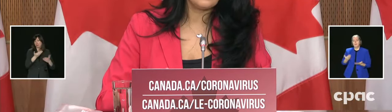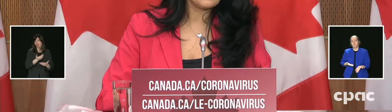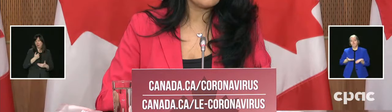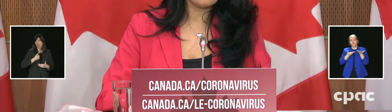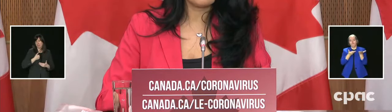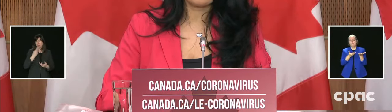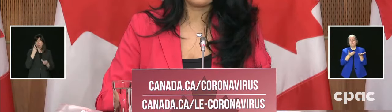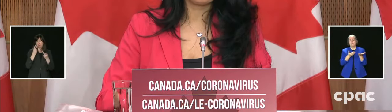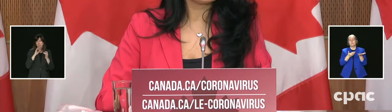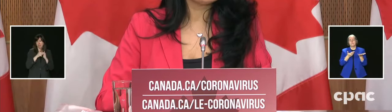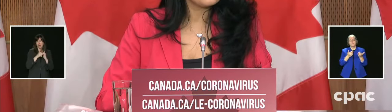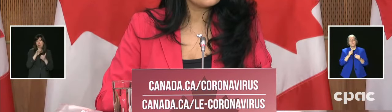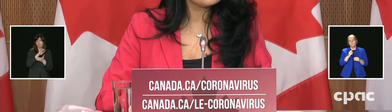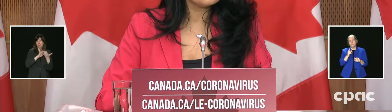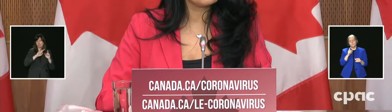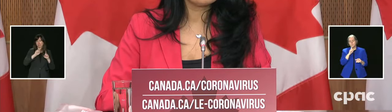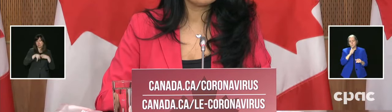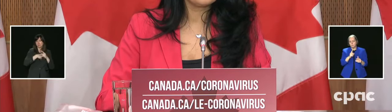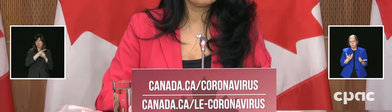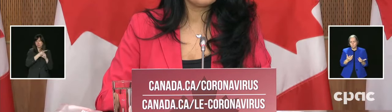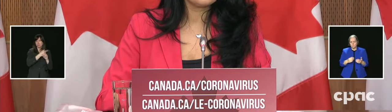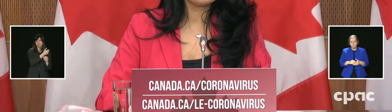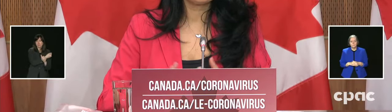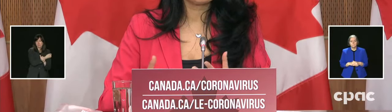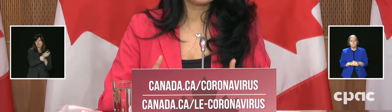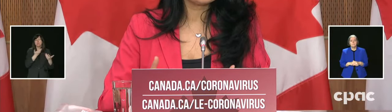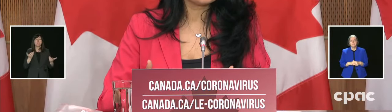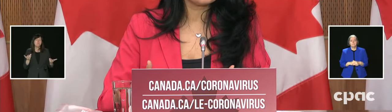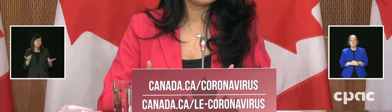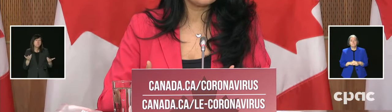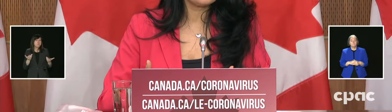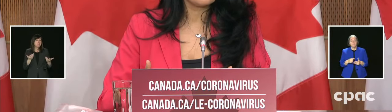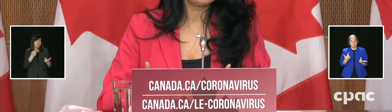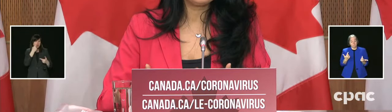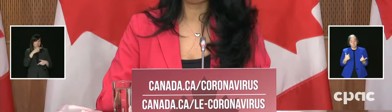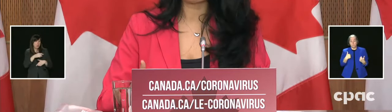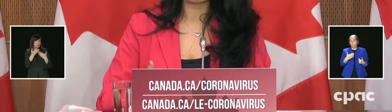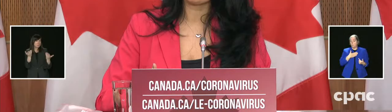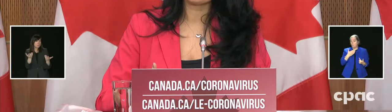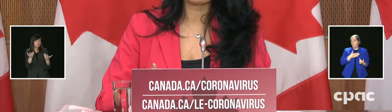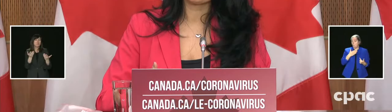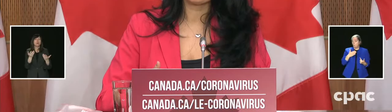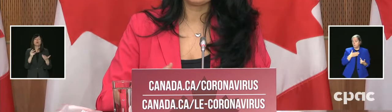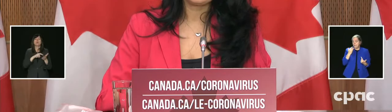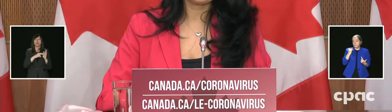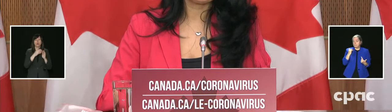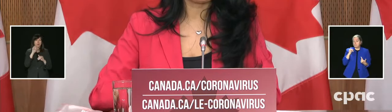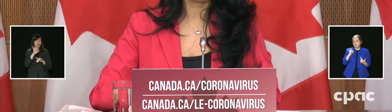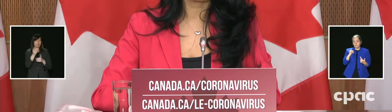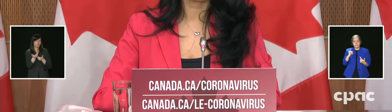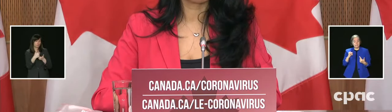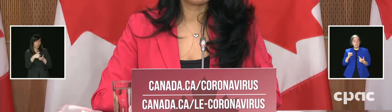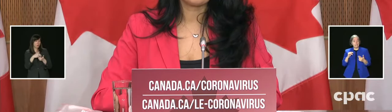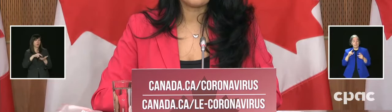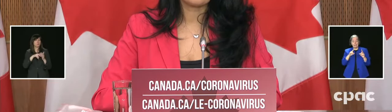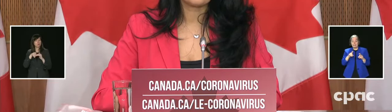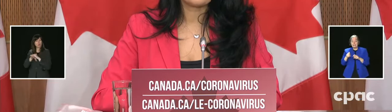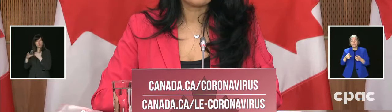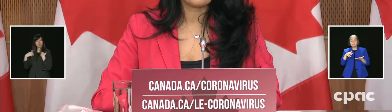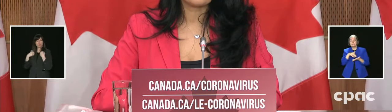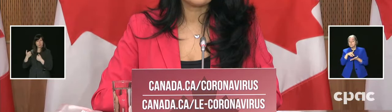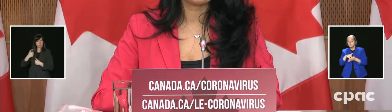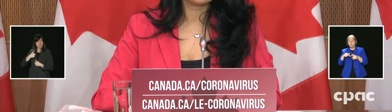schedule, we would certainly welcome that. Depending on what the design of that would be, they would come into Health Canada for